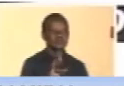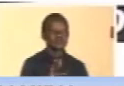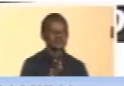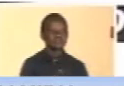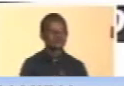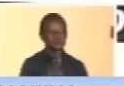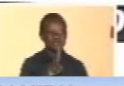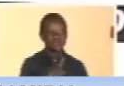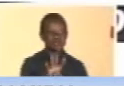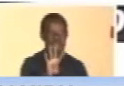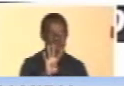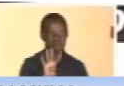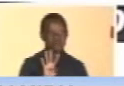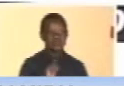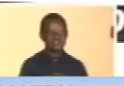11,714.